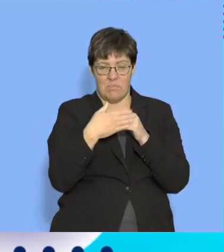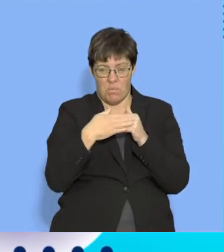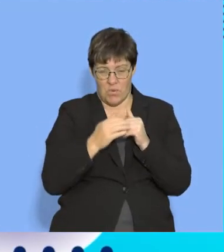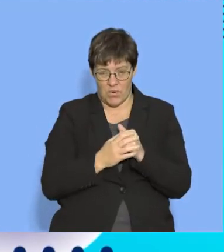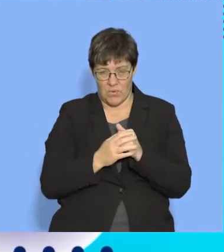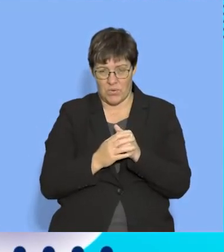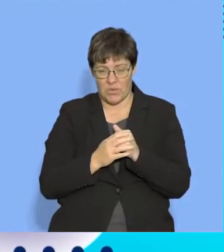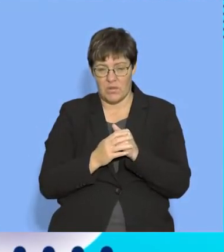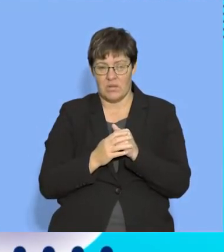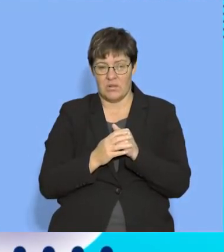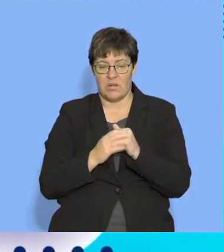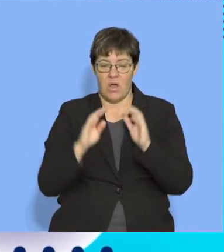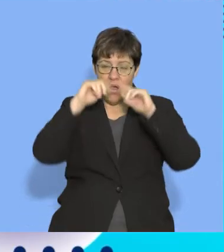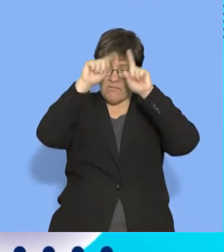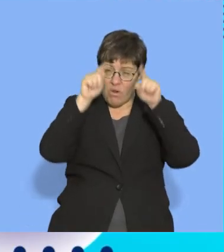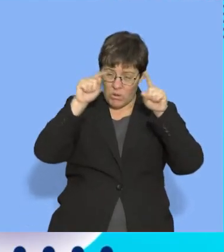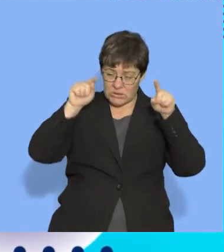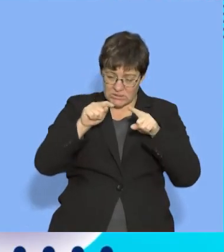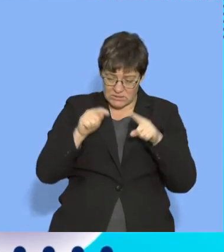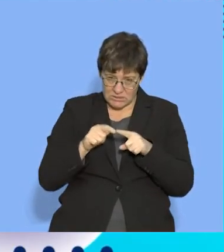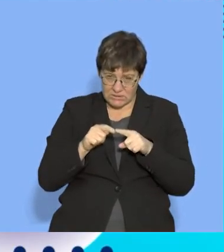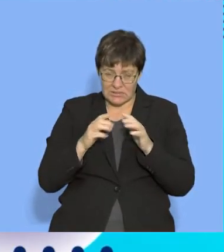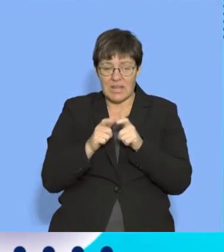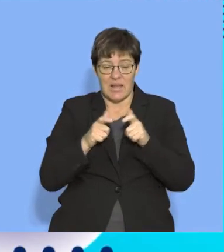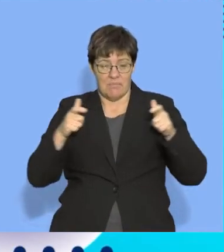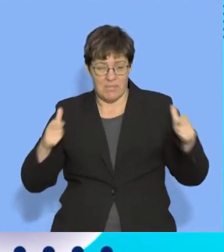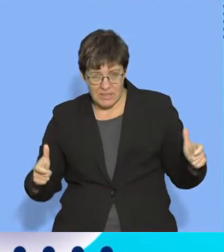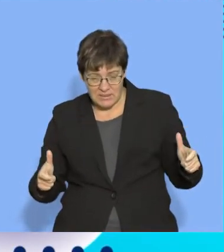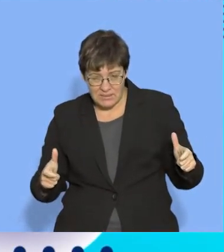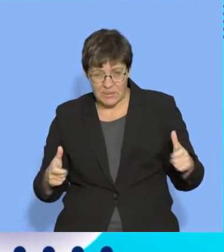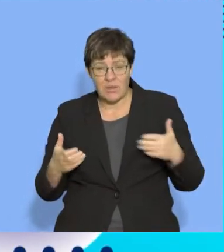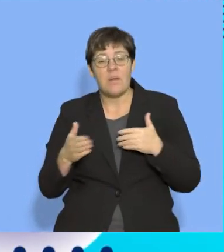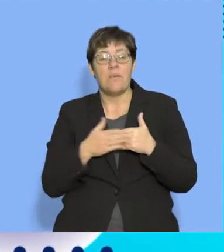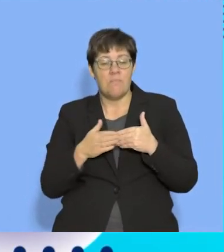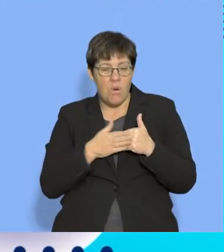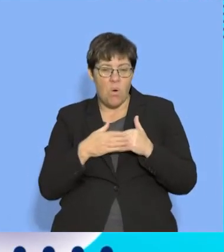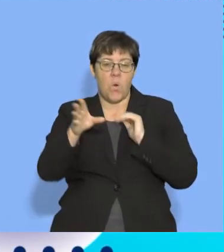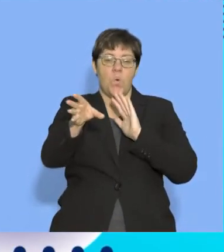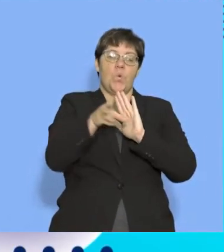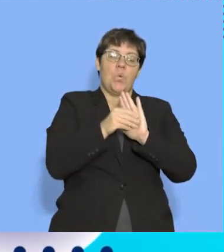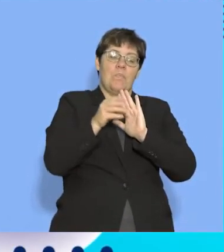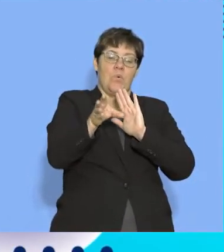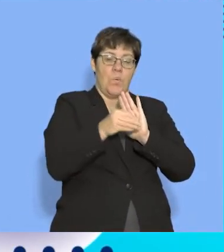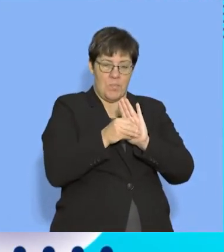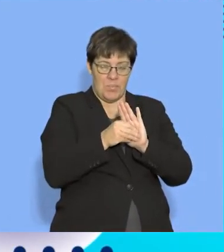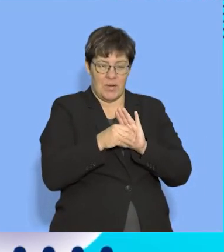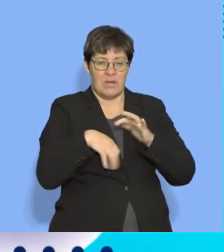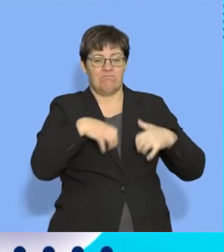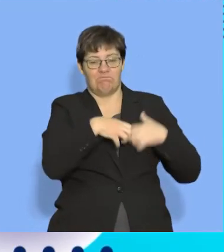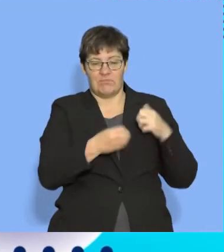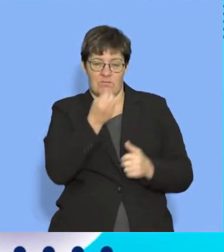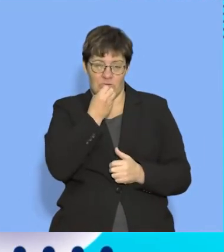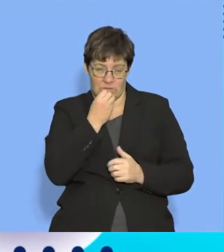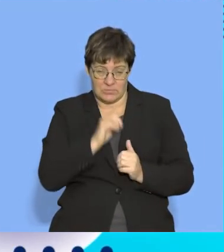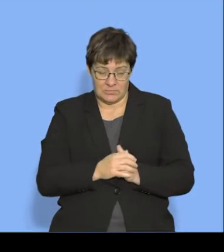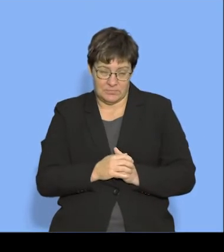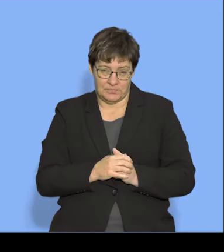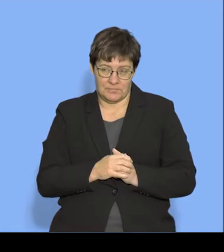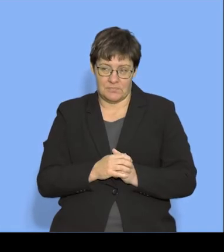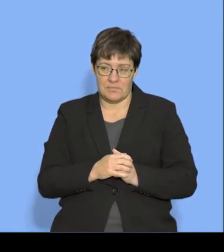seeing a combination of folds increasing the surface area, allowing greater absorption of the digested nutrients.